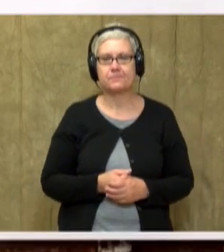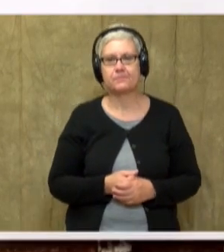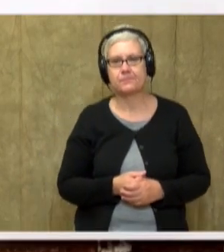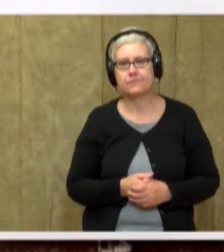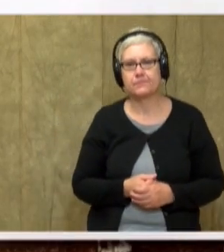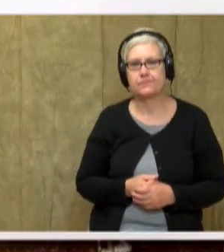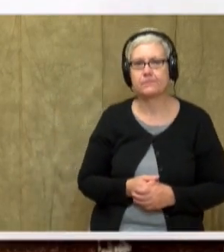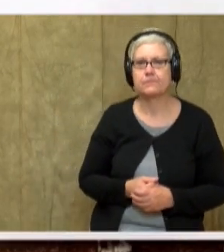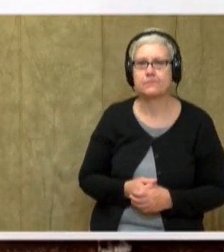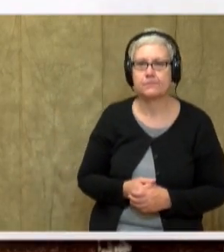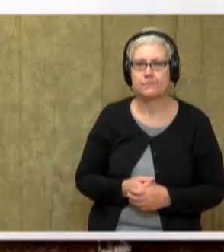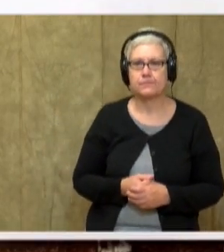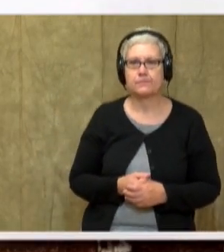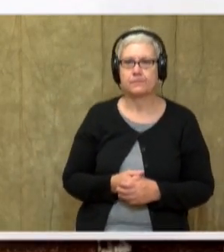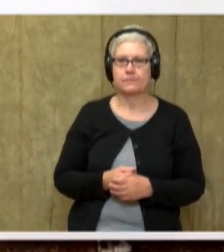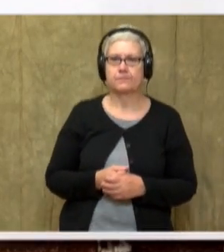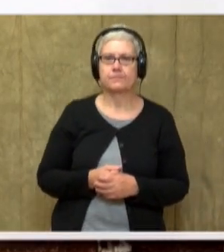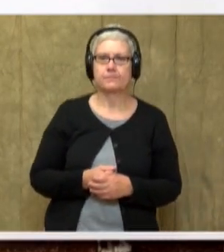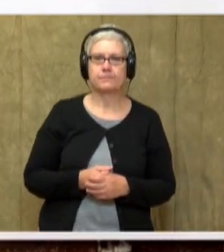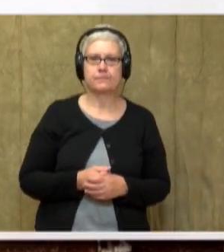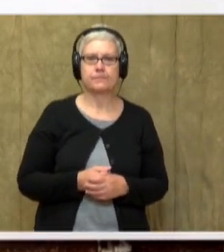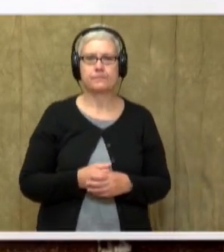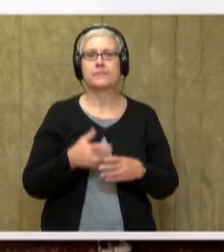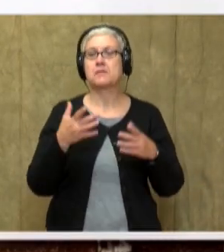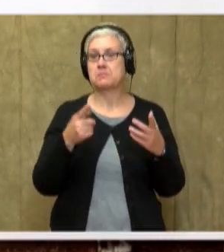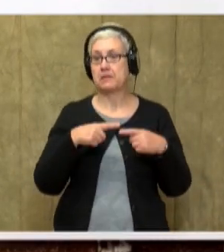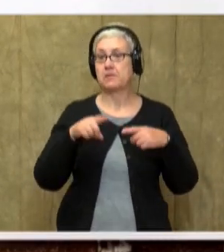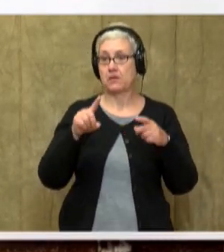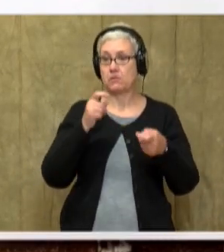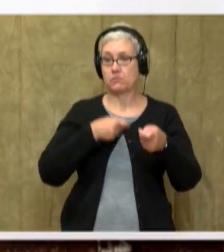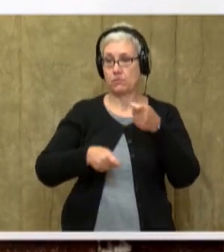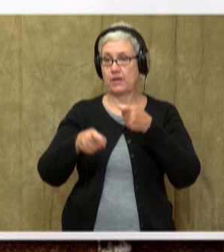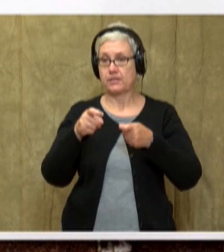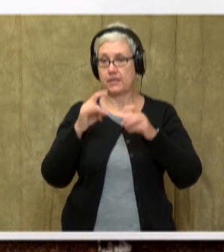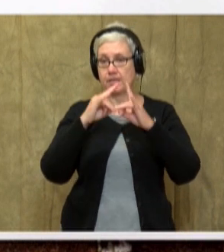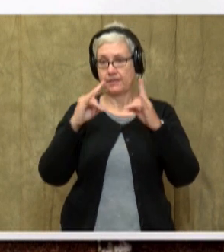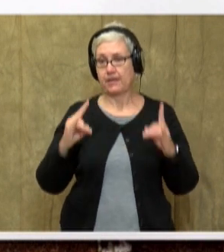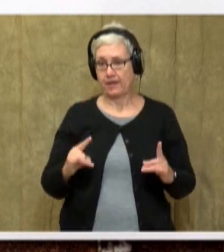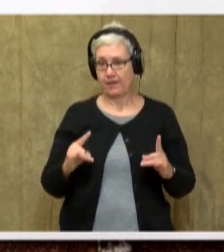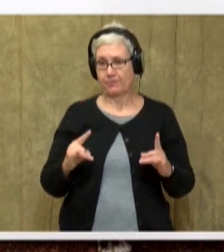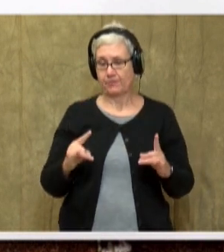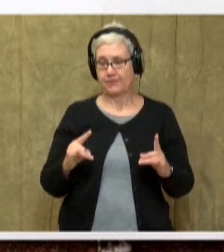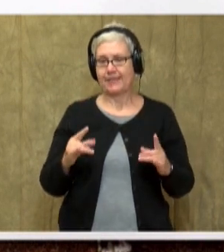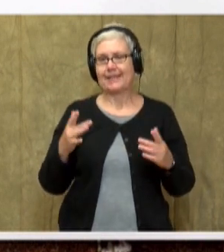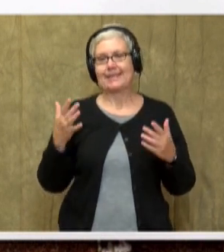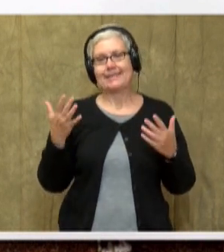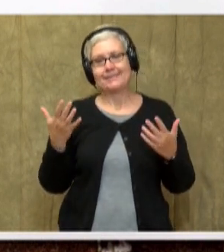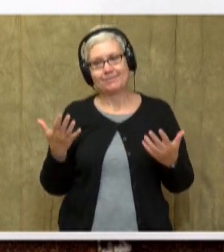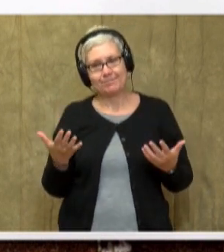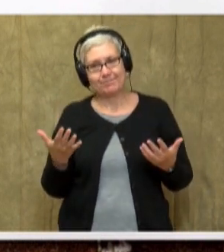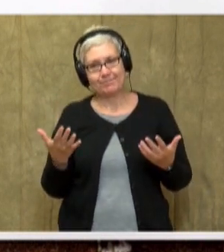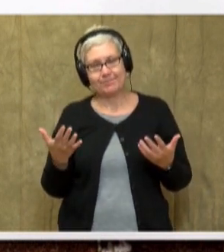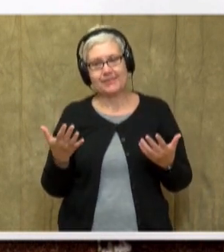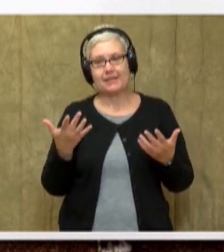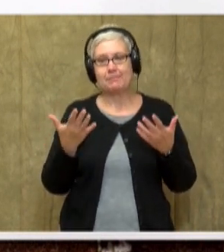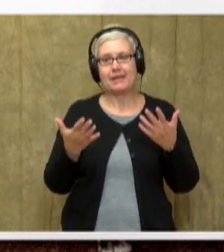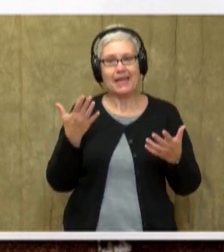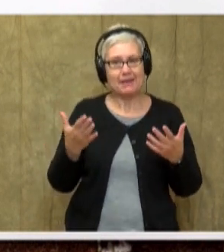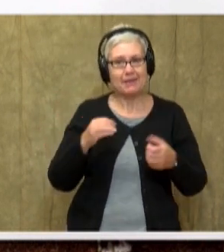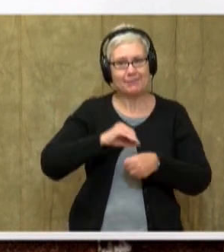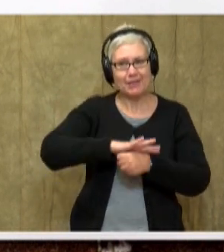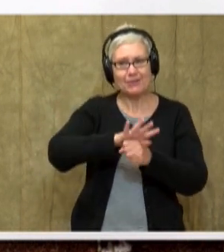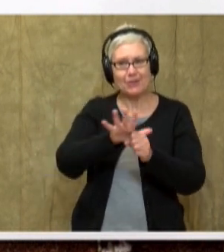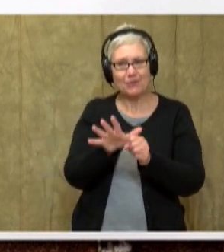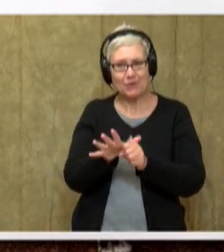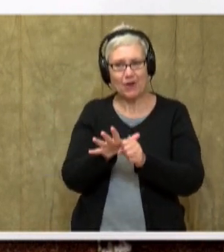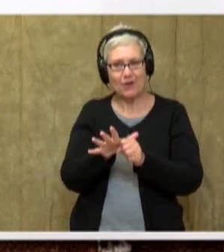So one thing you can do is perhaps to go to transition camps. And obviously, because of the coronavirus and different things